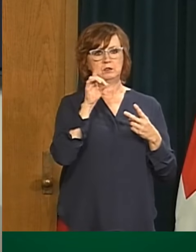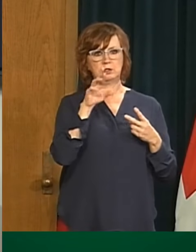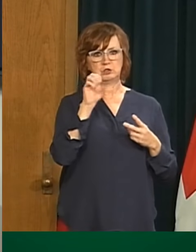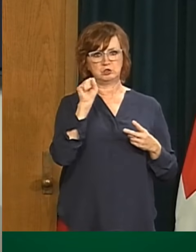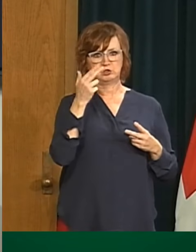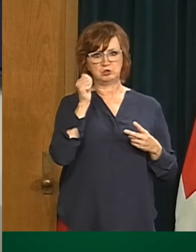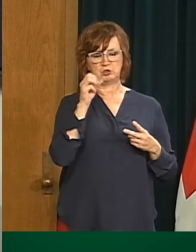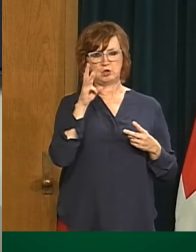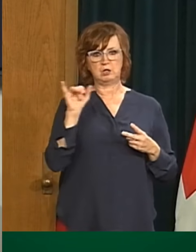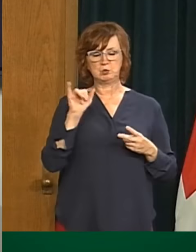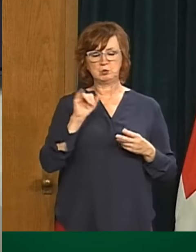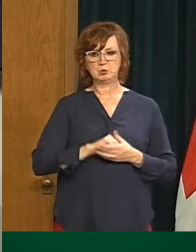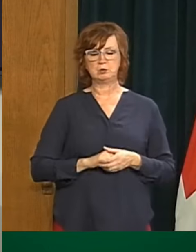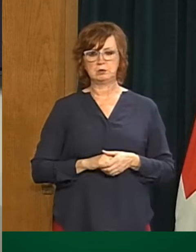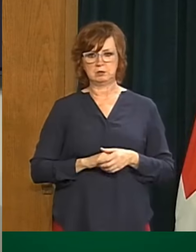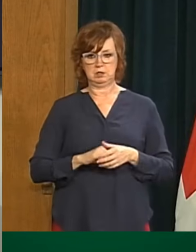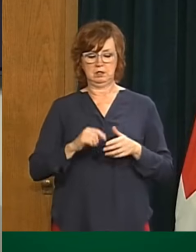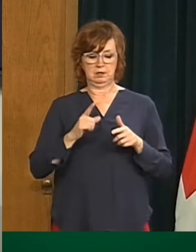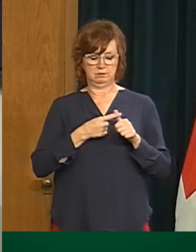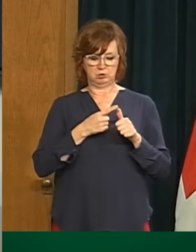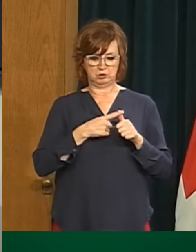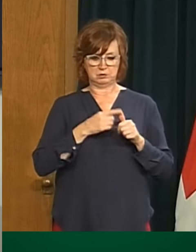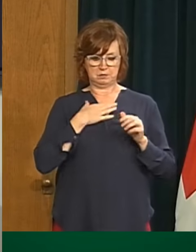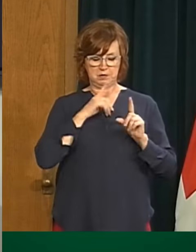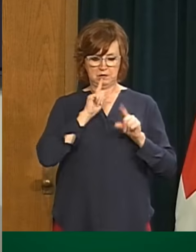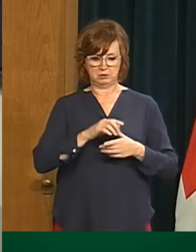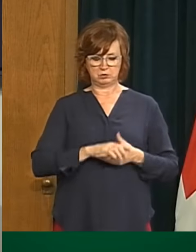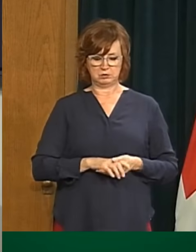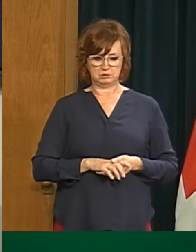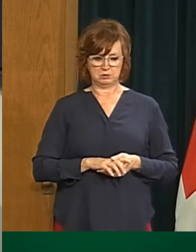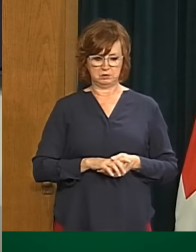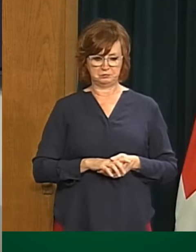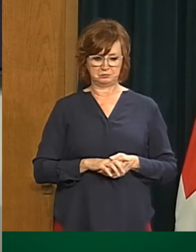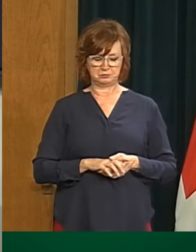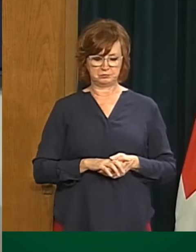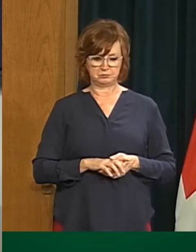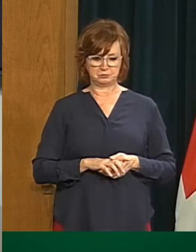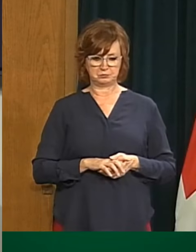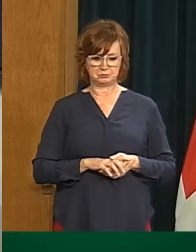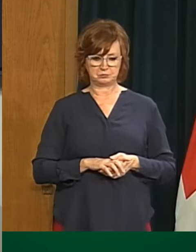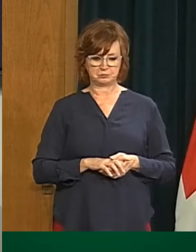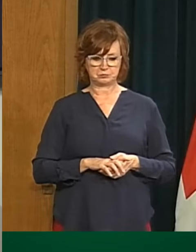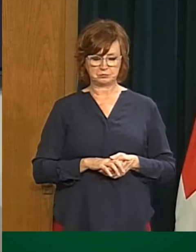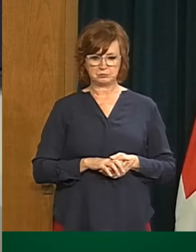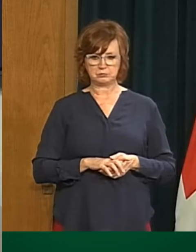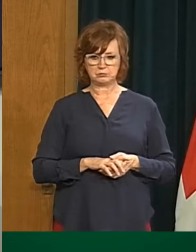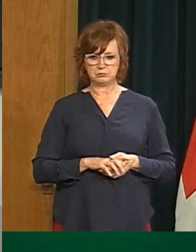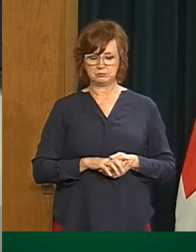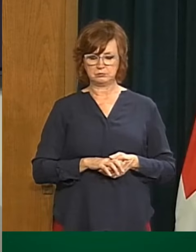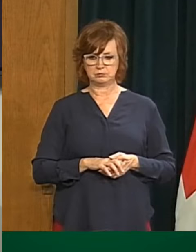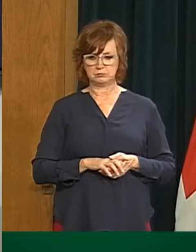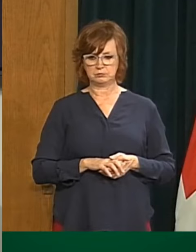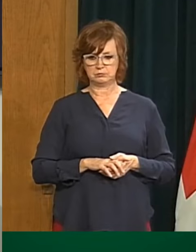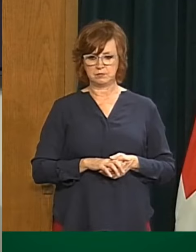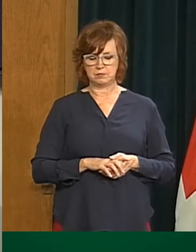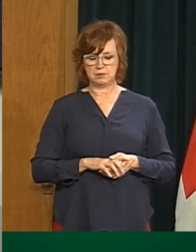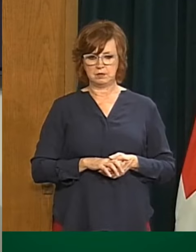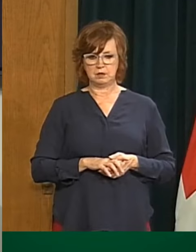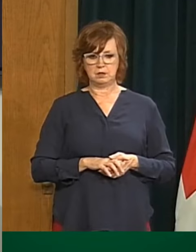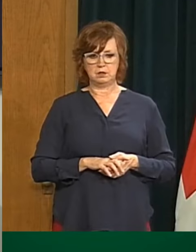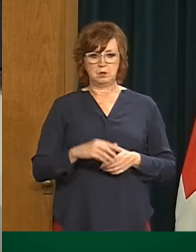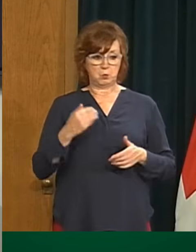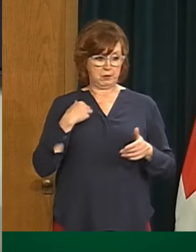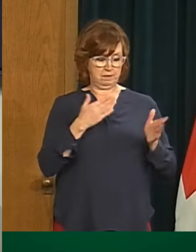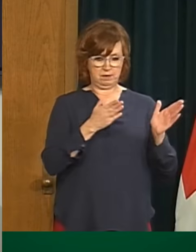to add to the minister's point, we with our planning for COVID-19, have put in place as many new